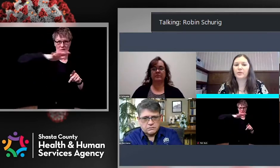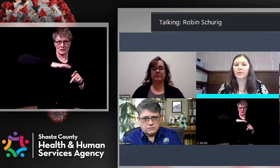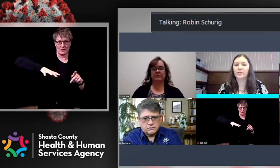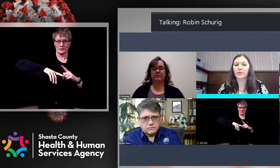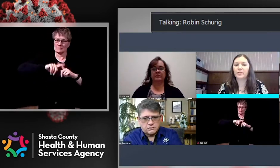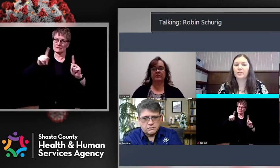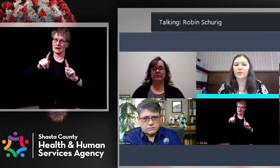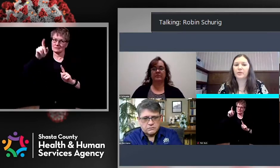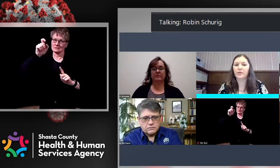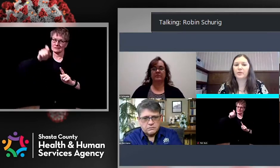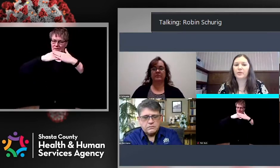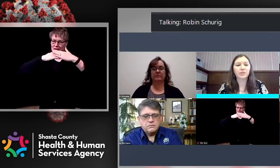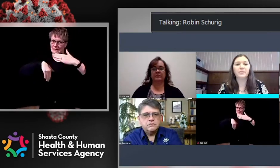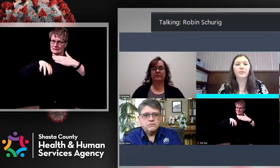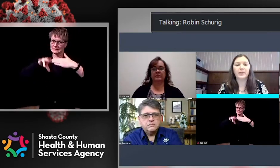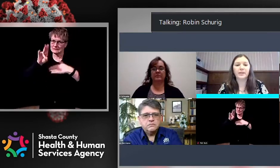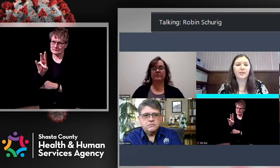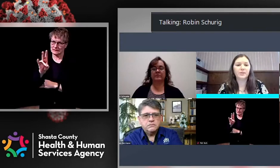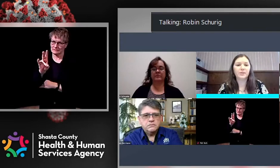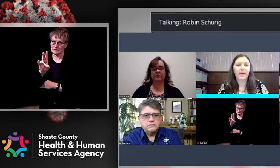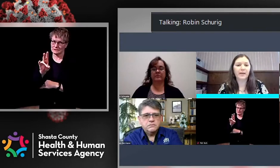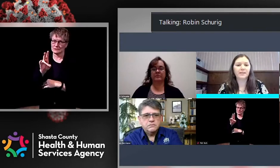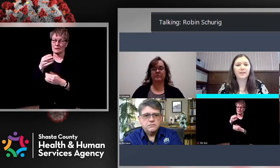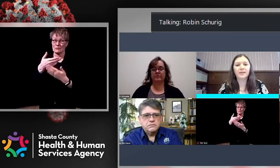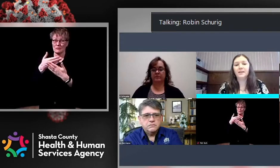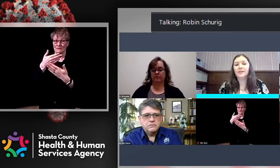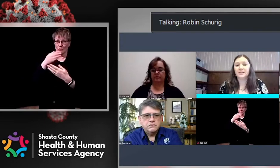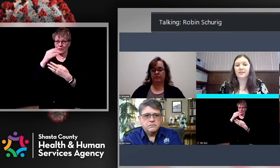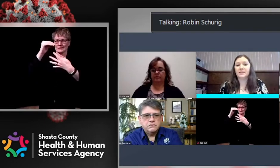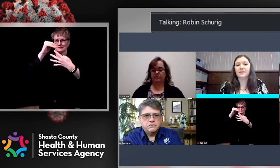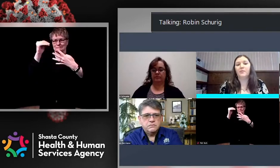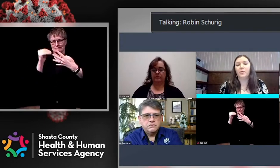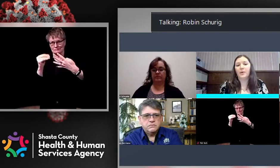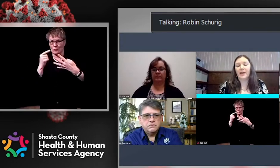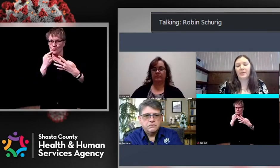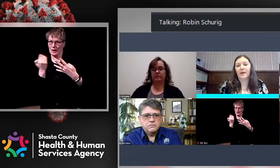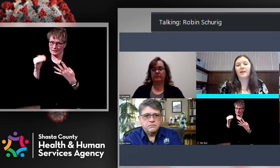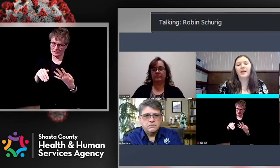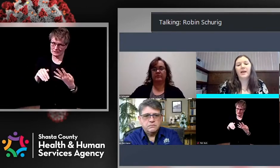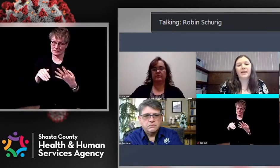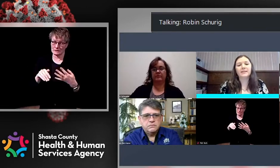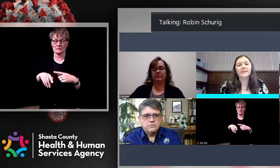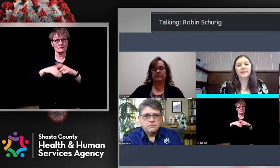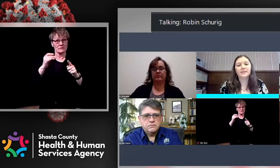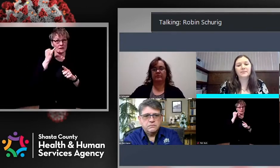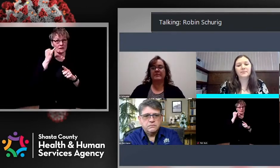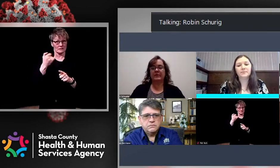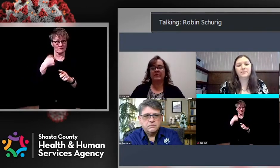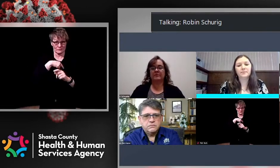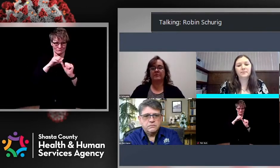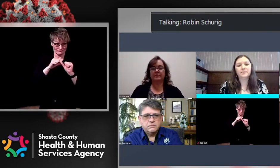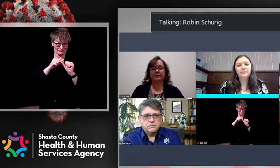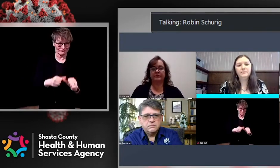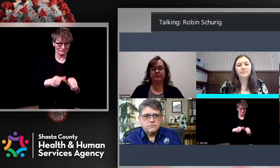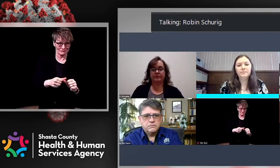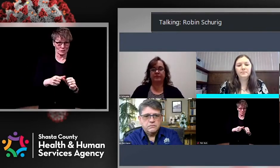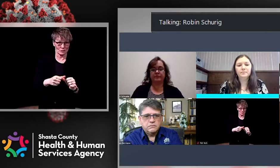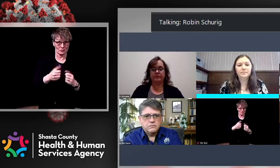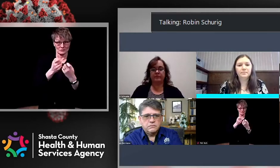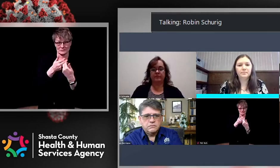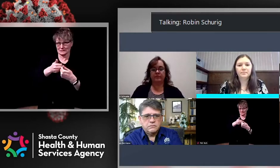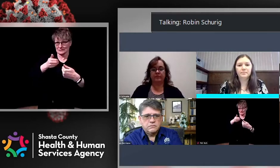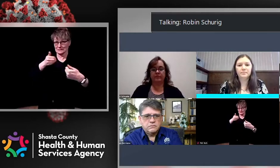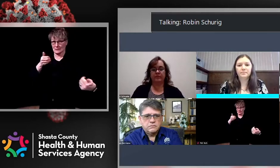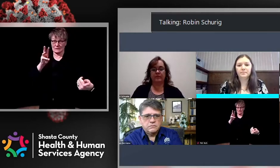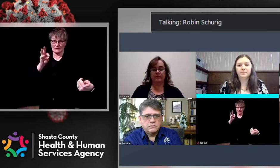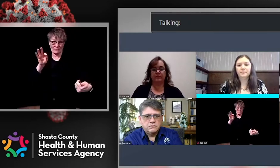a ways away, but we're headed in the right direction if we continue to mask, distance, avoid gathering, and get tested.